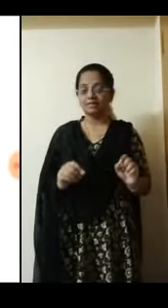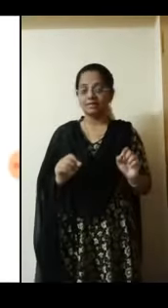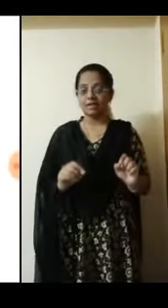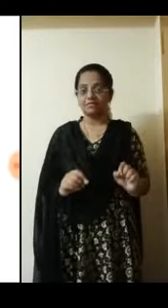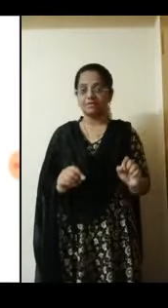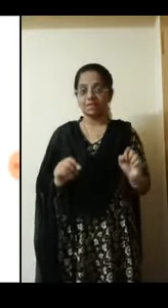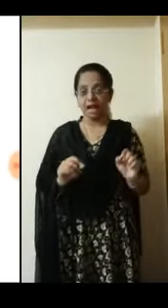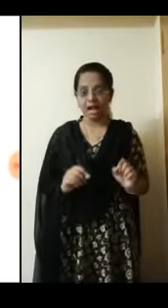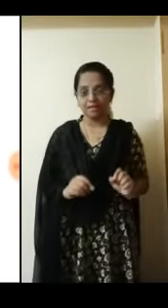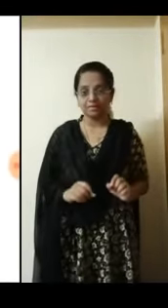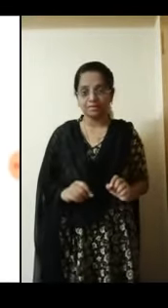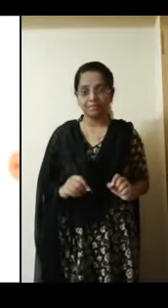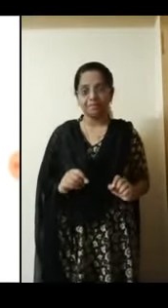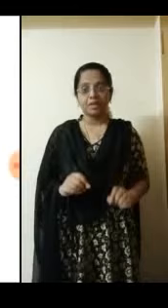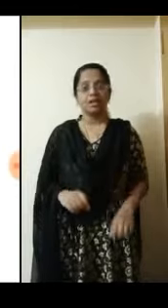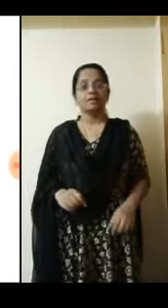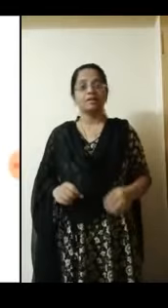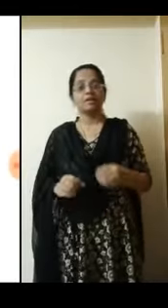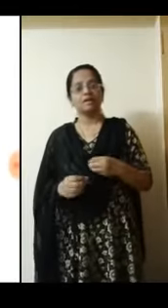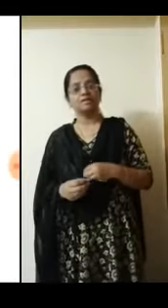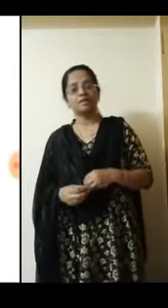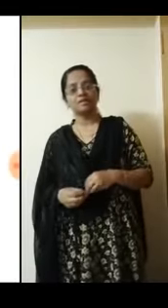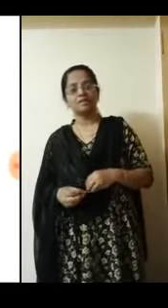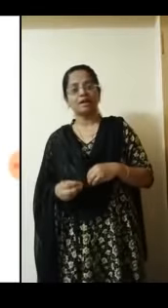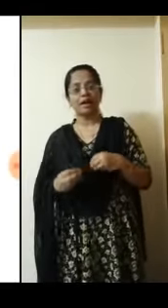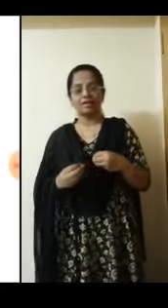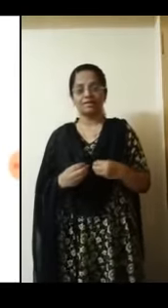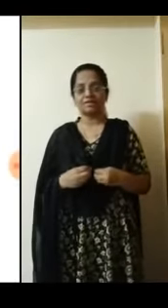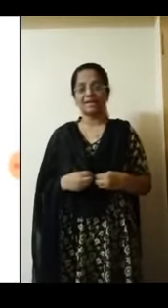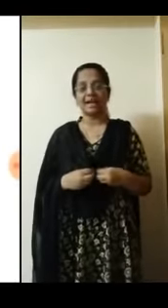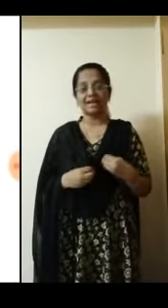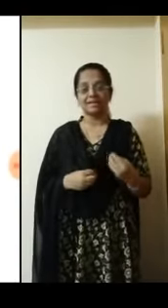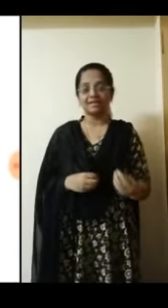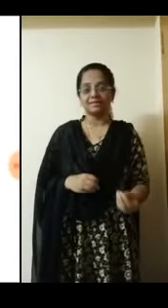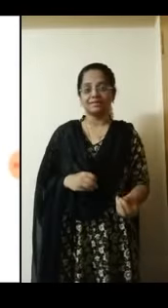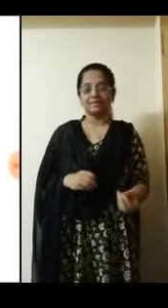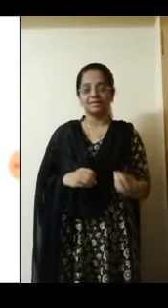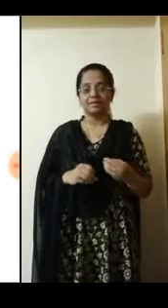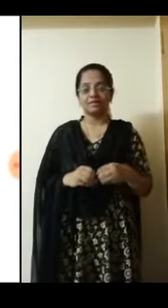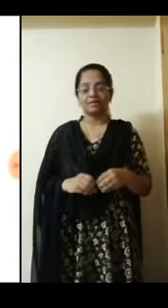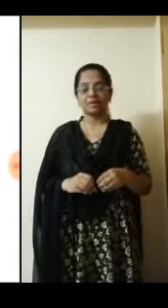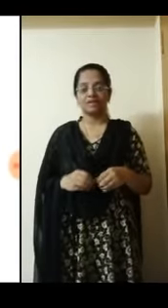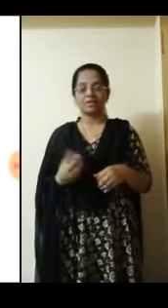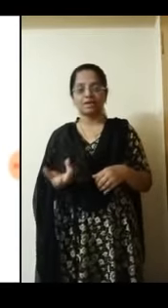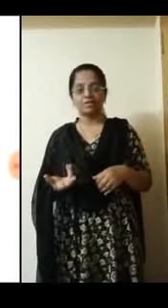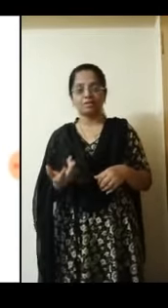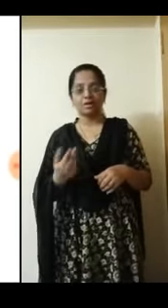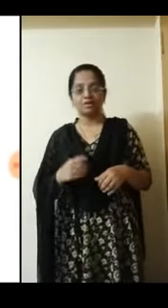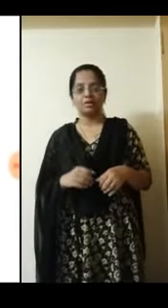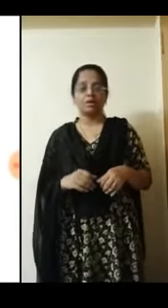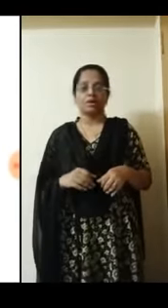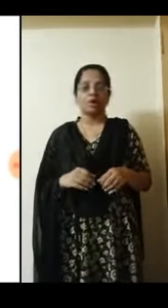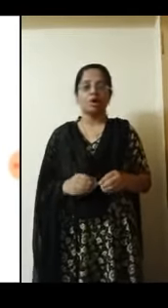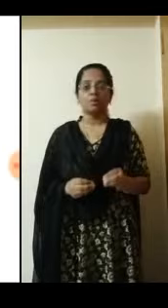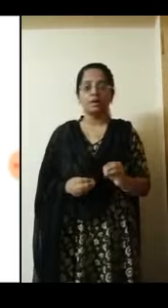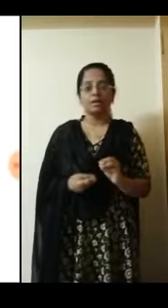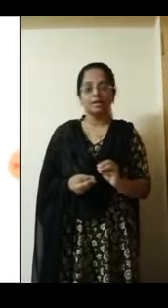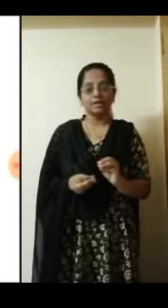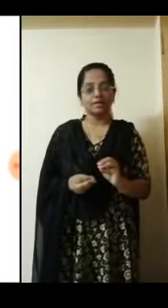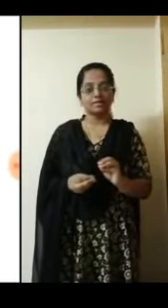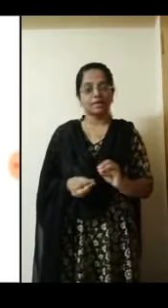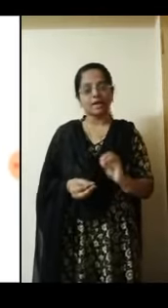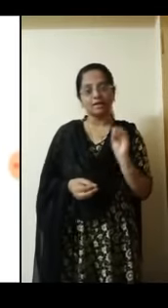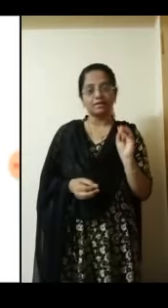as in selfish acts. They will have a sharing, okay, each and everyone. Not